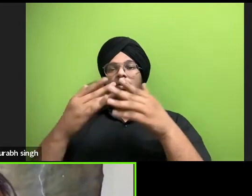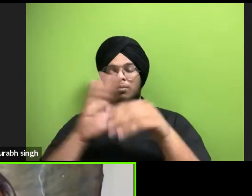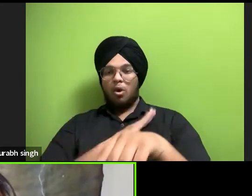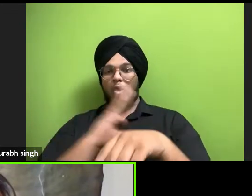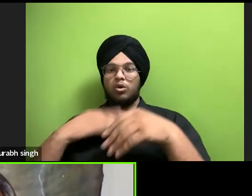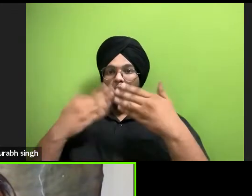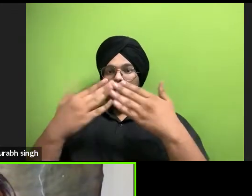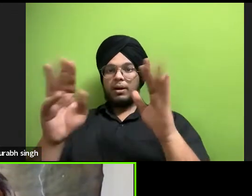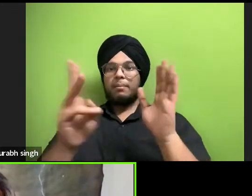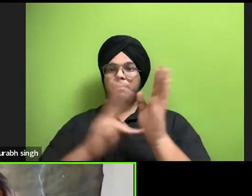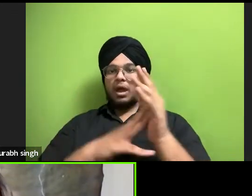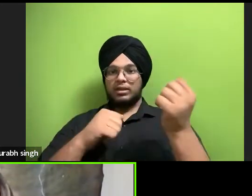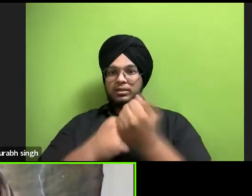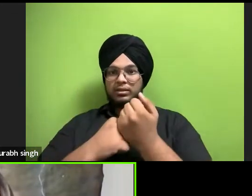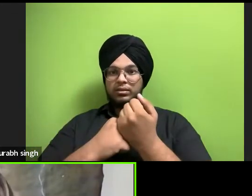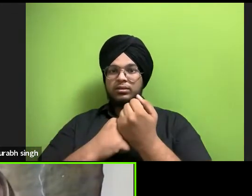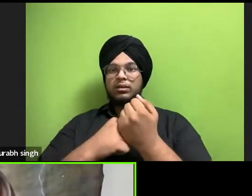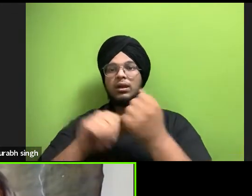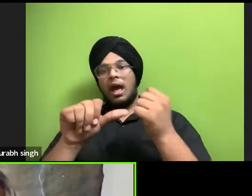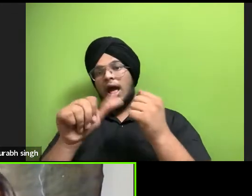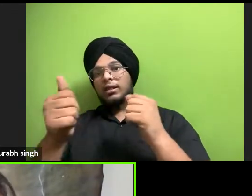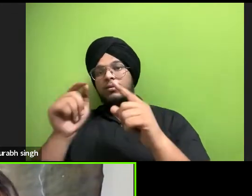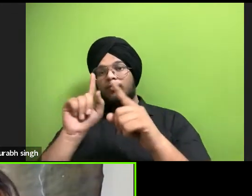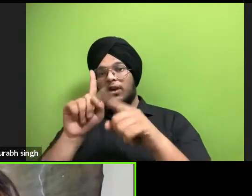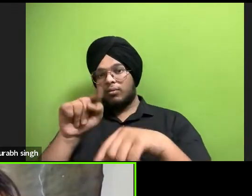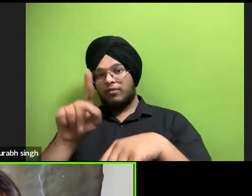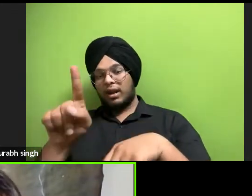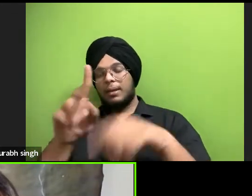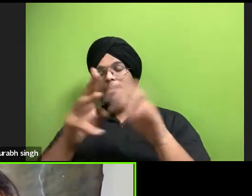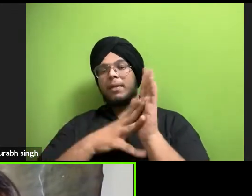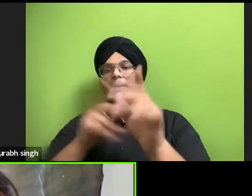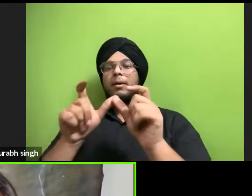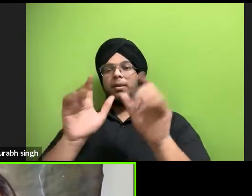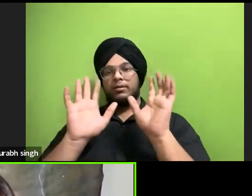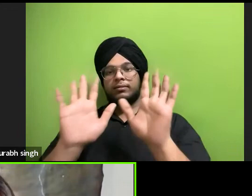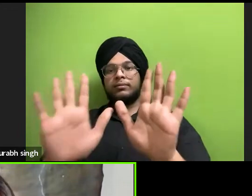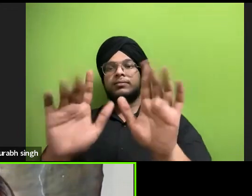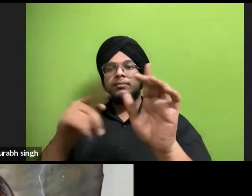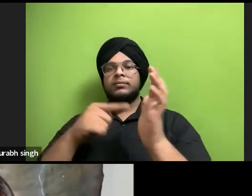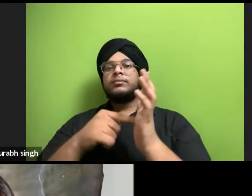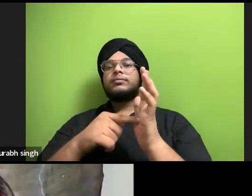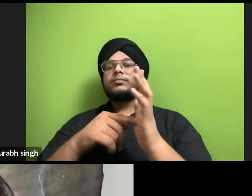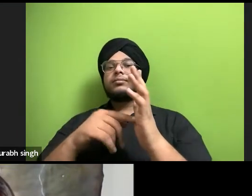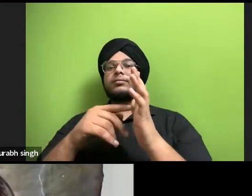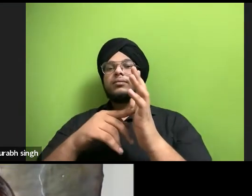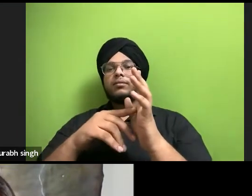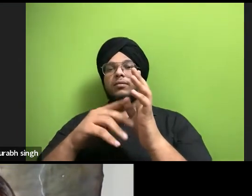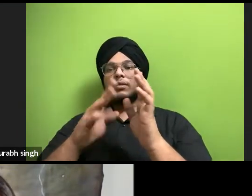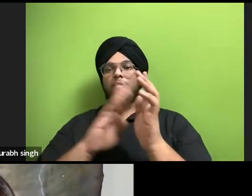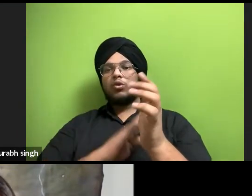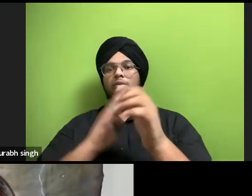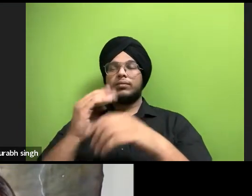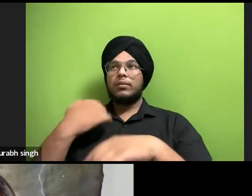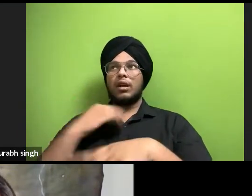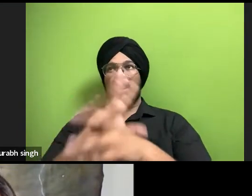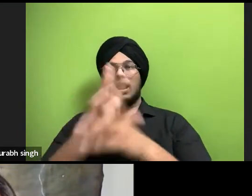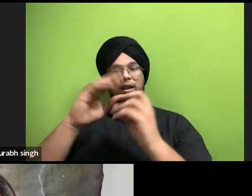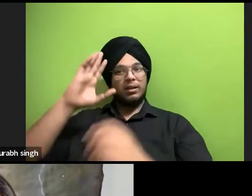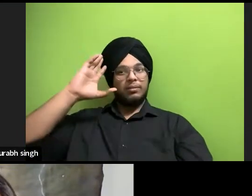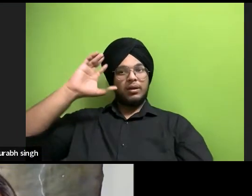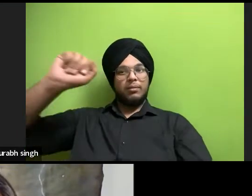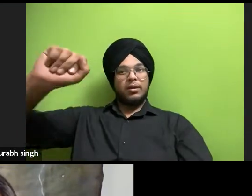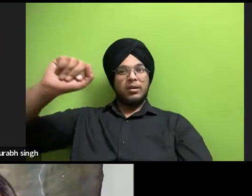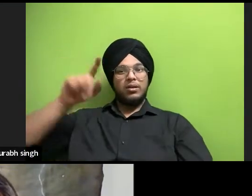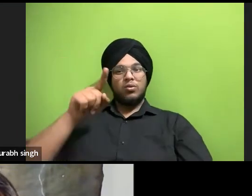March, we have had another 1.1 million people through the museum. All I can remember about M Plus is